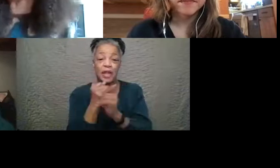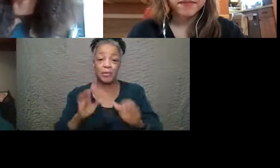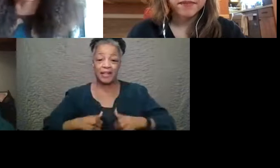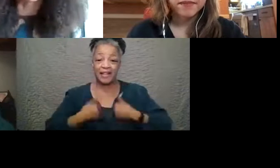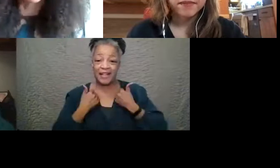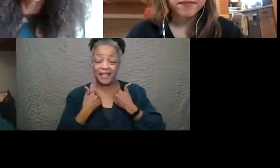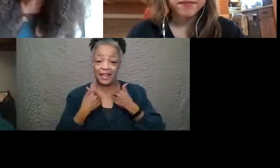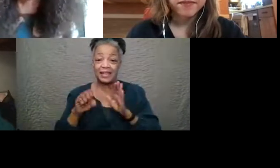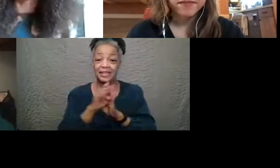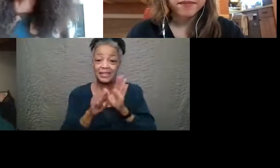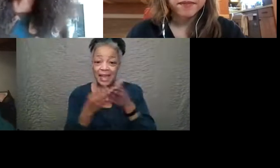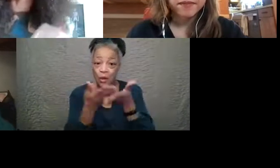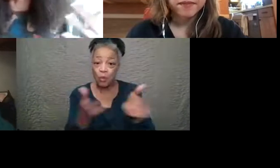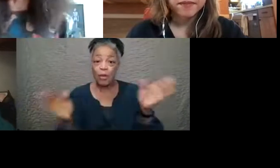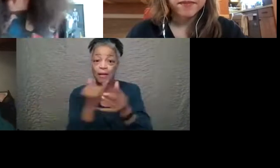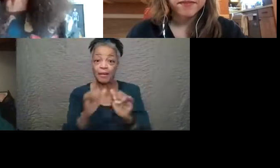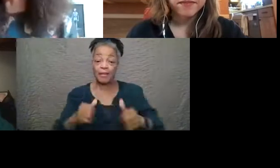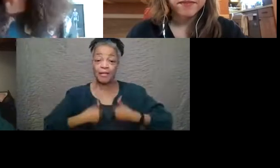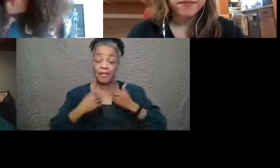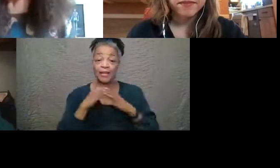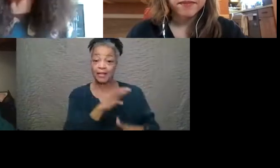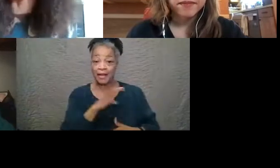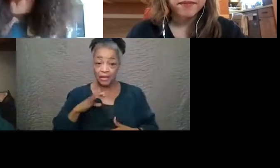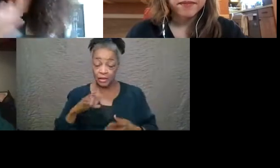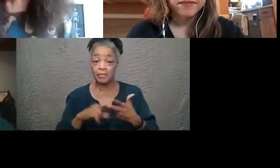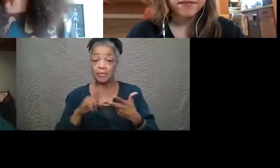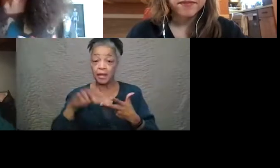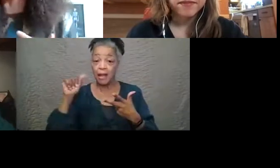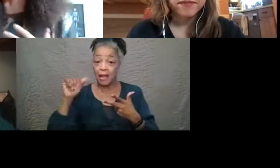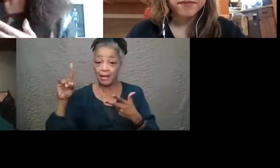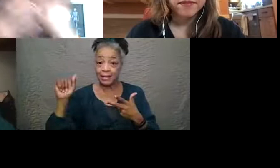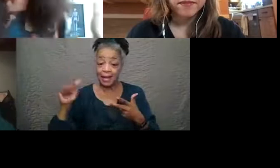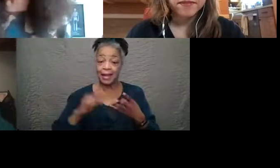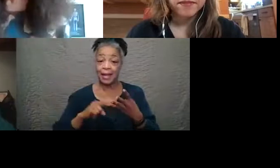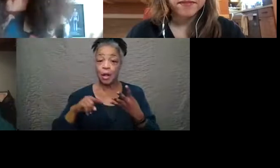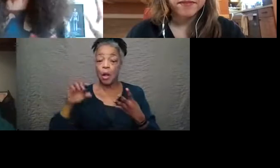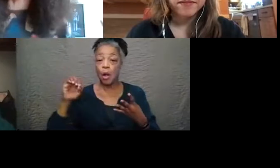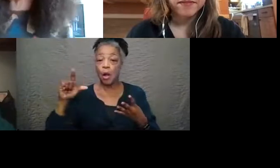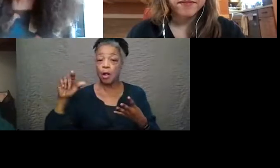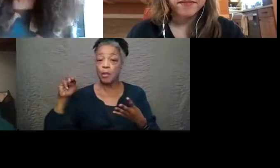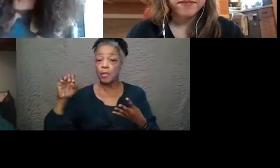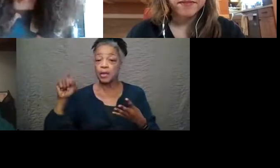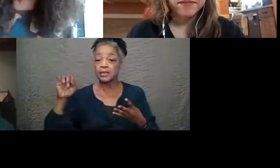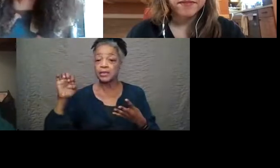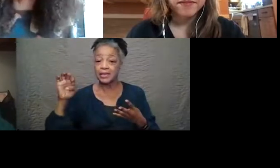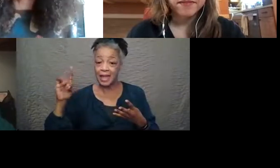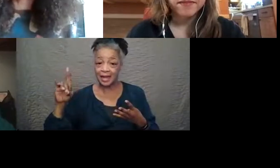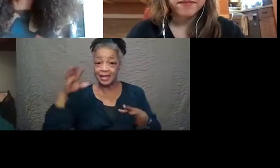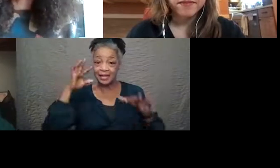living councils, the Americans with Disabilities Act, Olmstead decision, all this wonderful stuff.